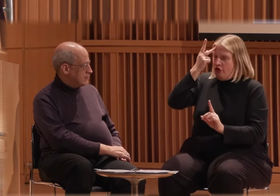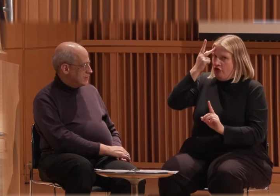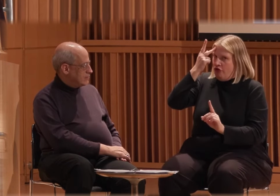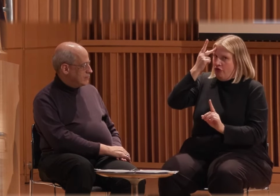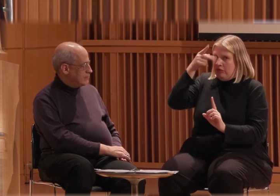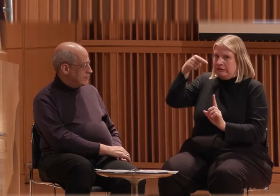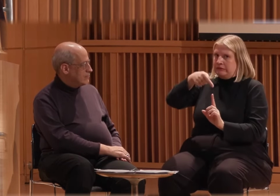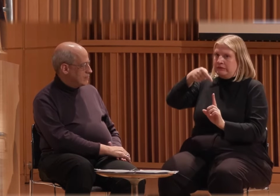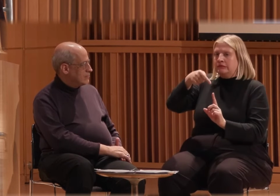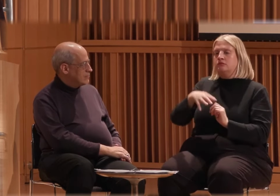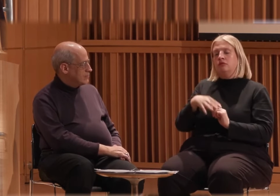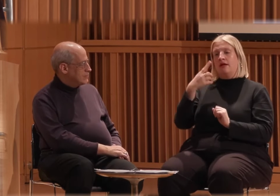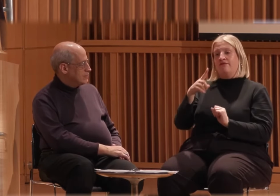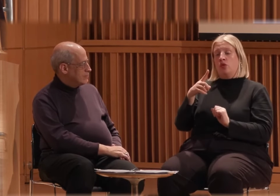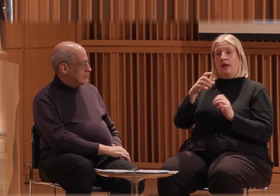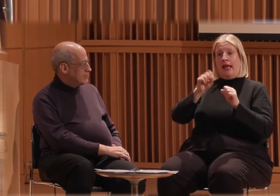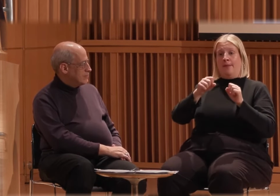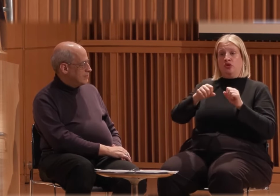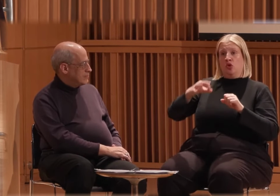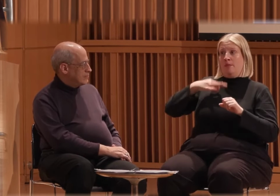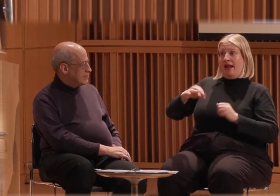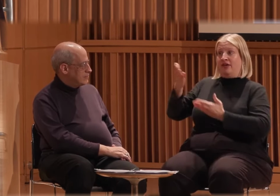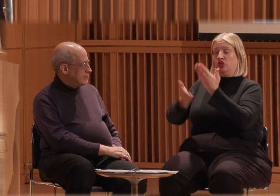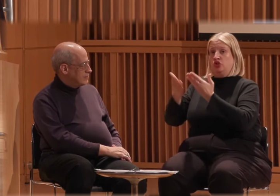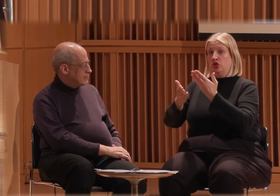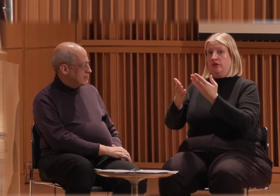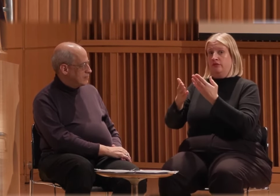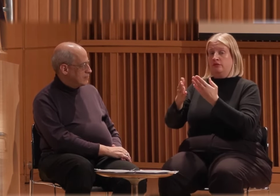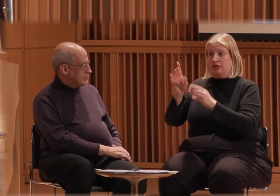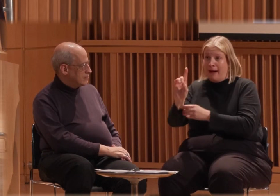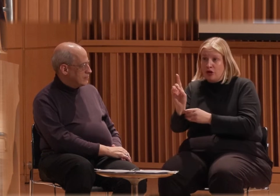And for it to serve democracy and serve communities,